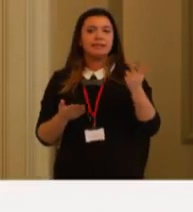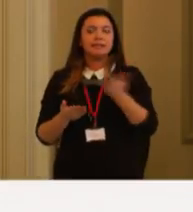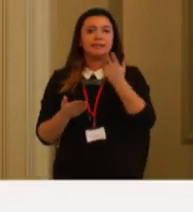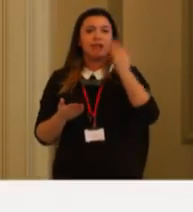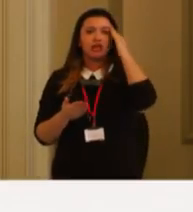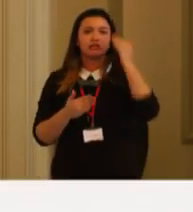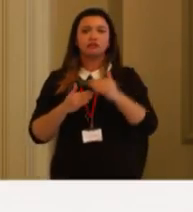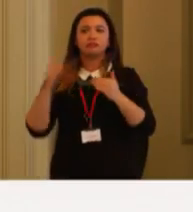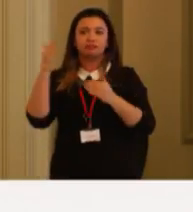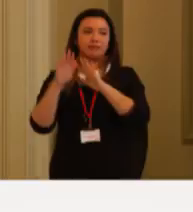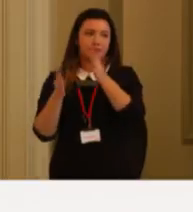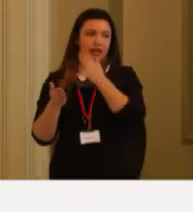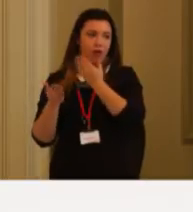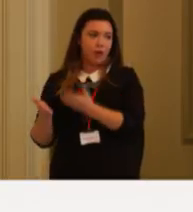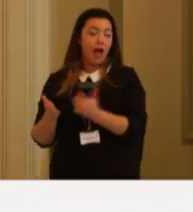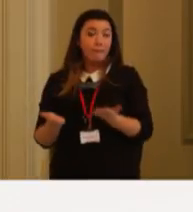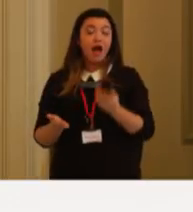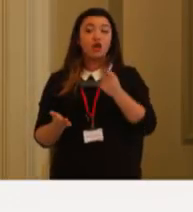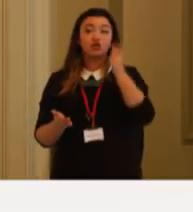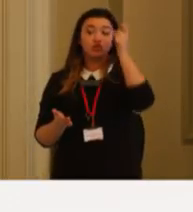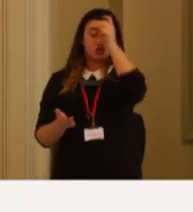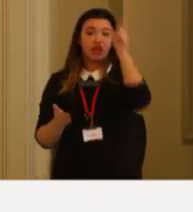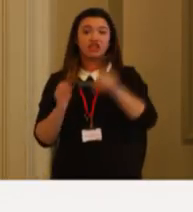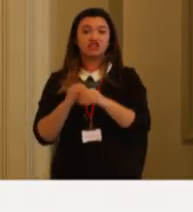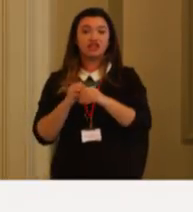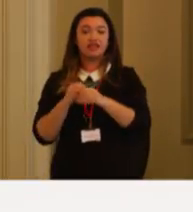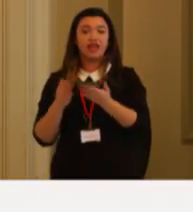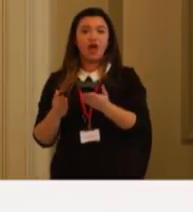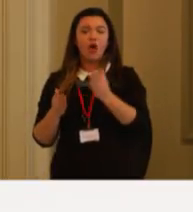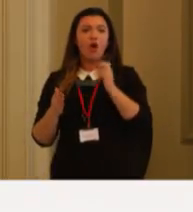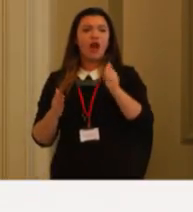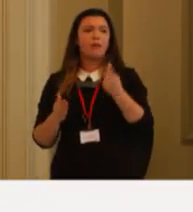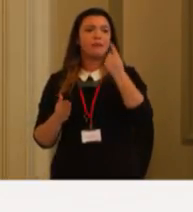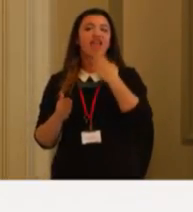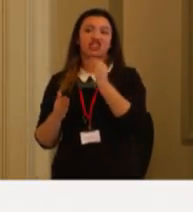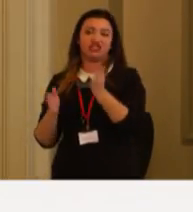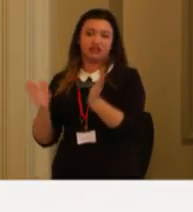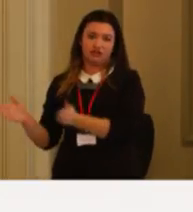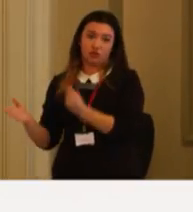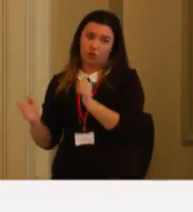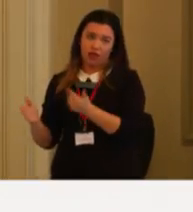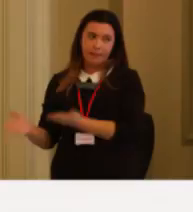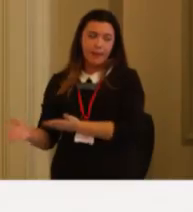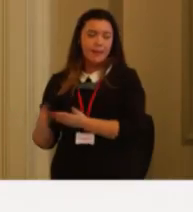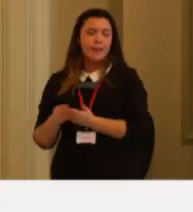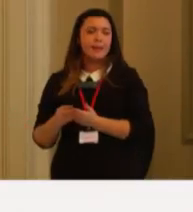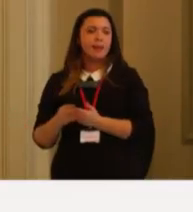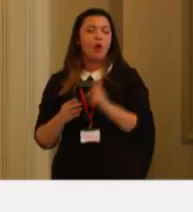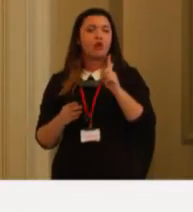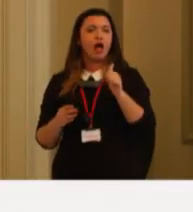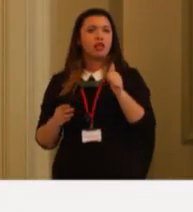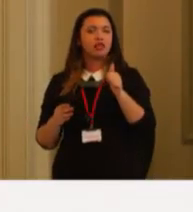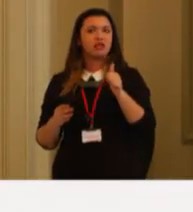Turkey, but here's another fact, we're aging rapidly, but still we've got quite a substantial population who are